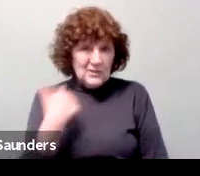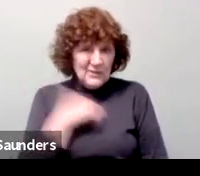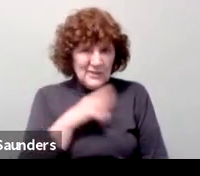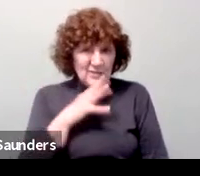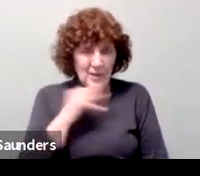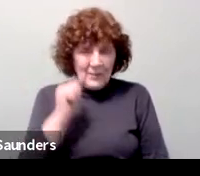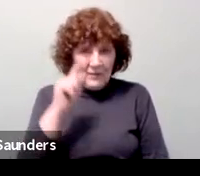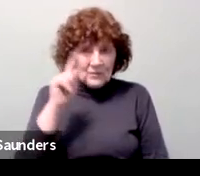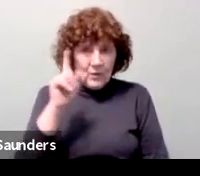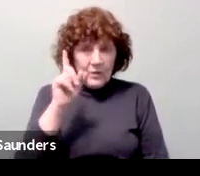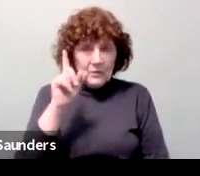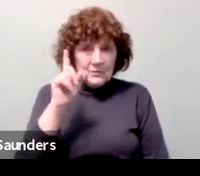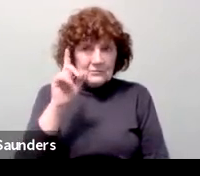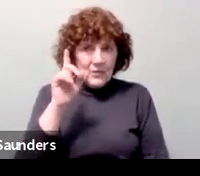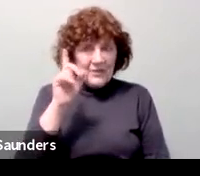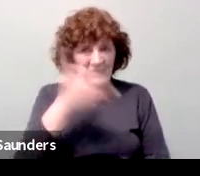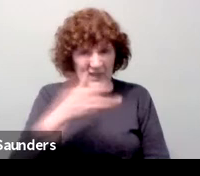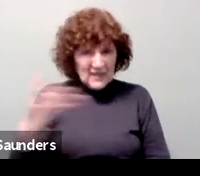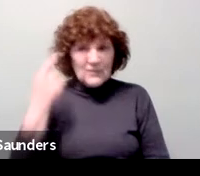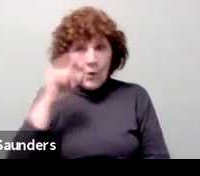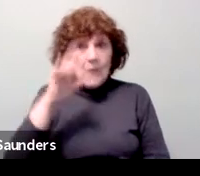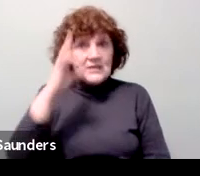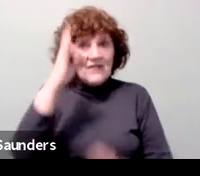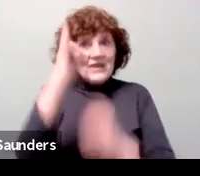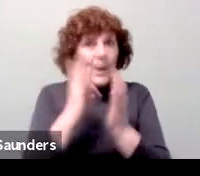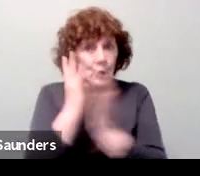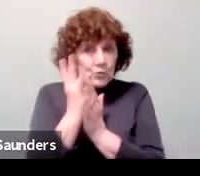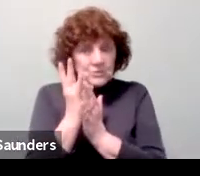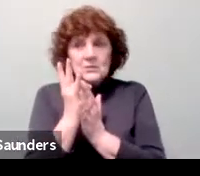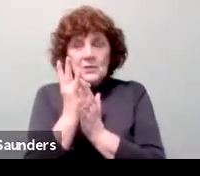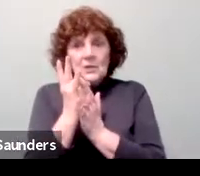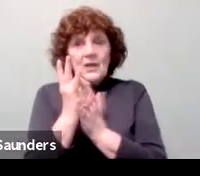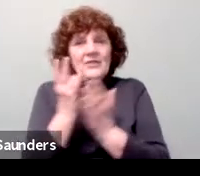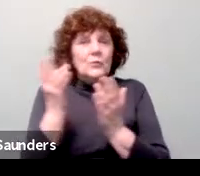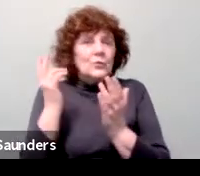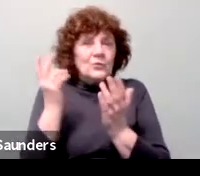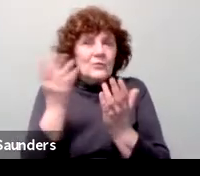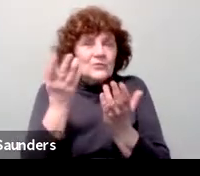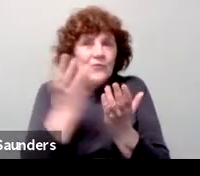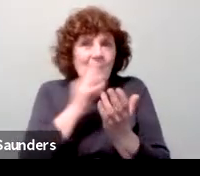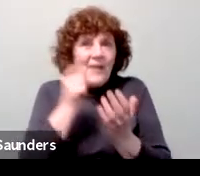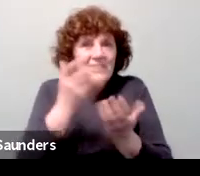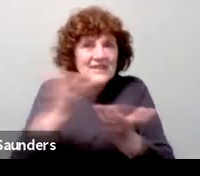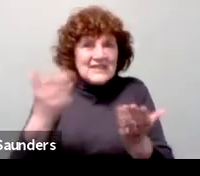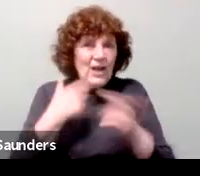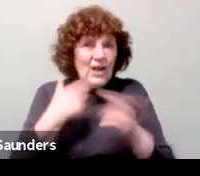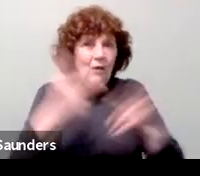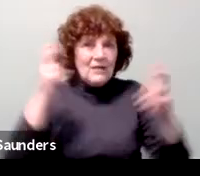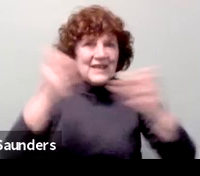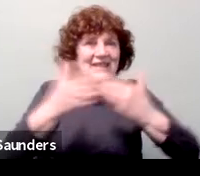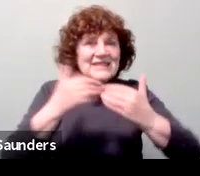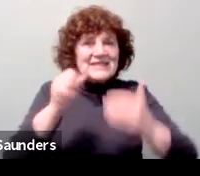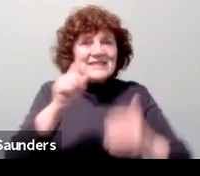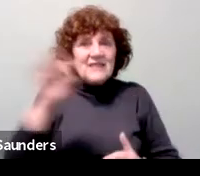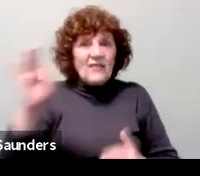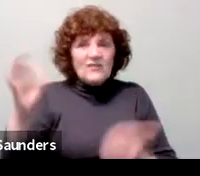7 hours worth of content for this, what I'll call the easy stuff. And start there, because